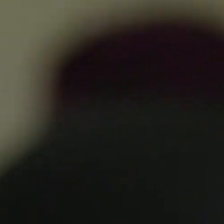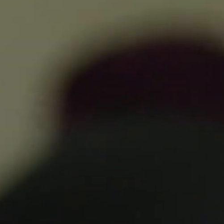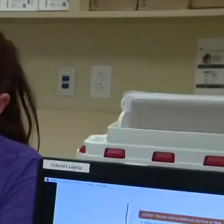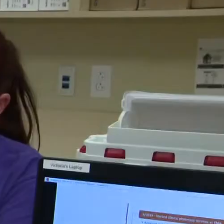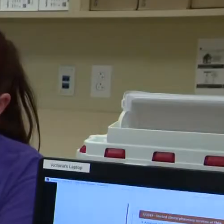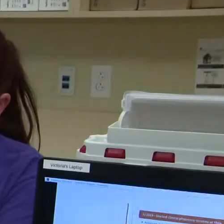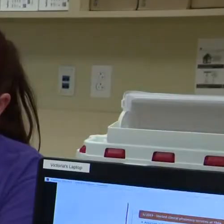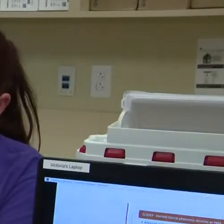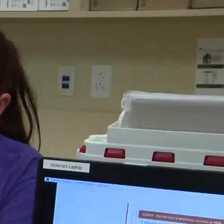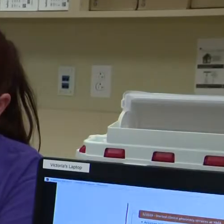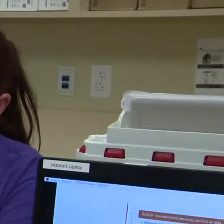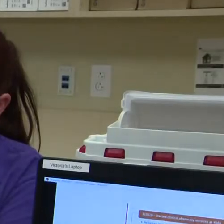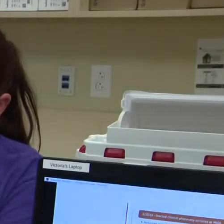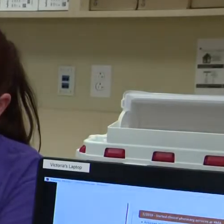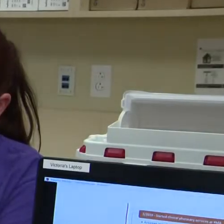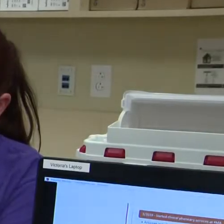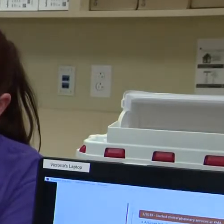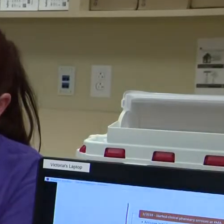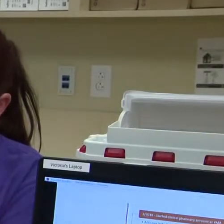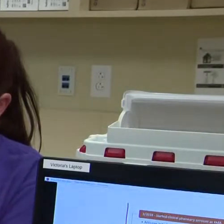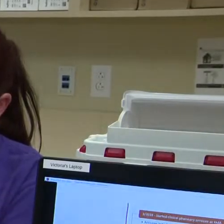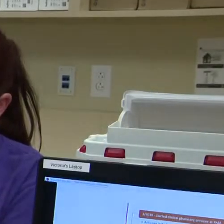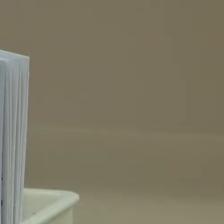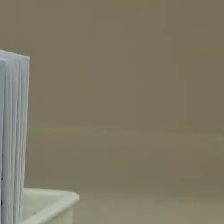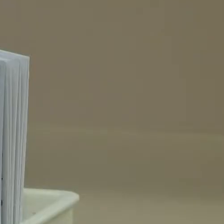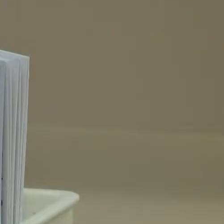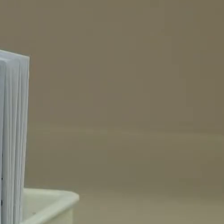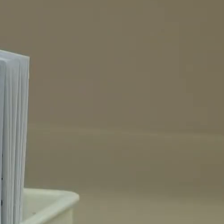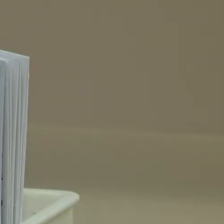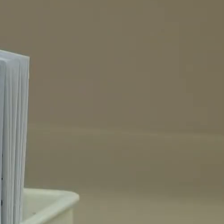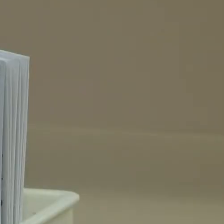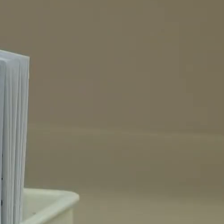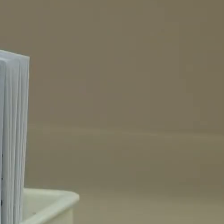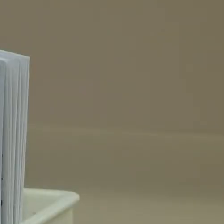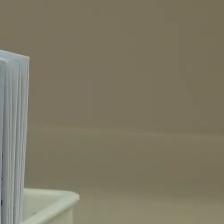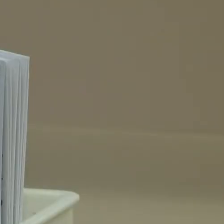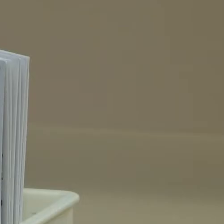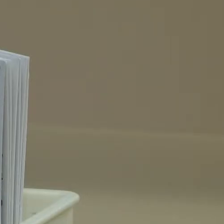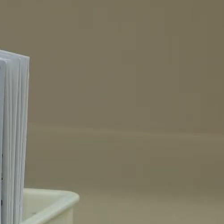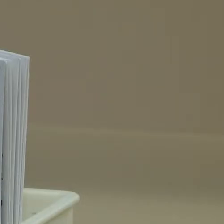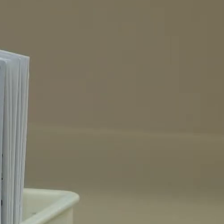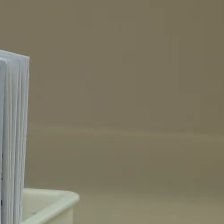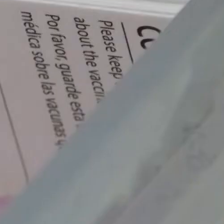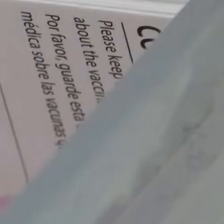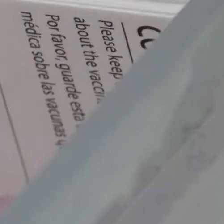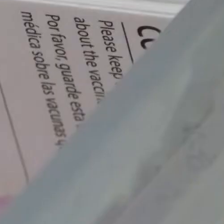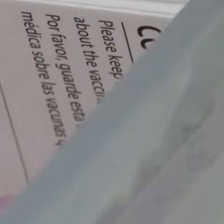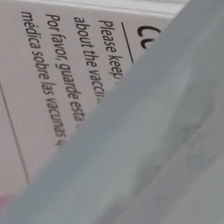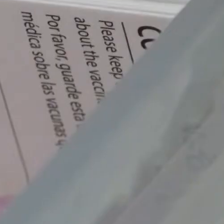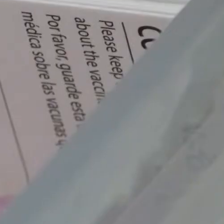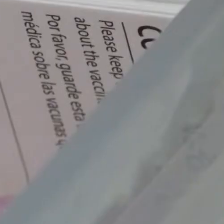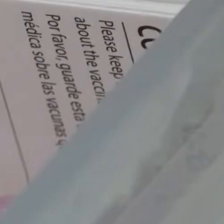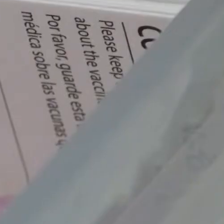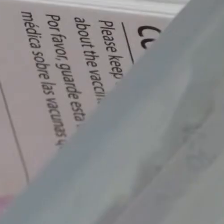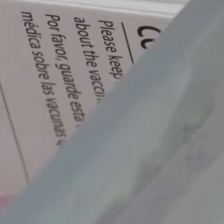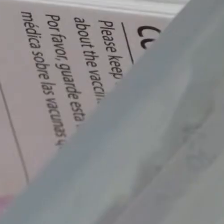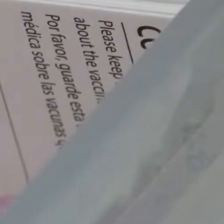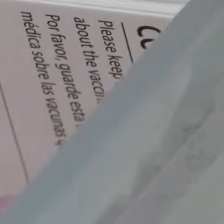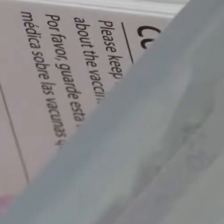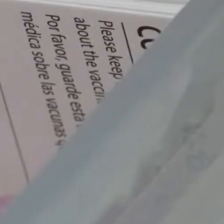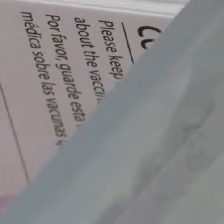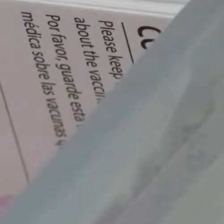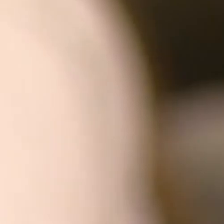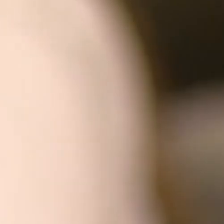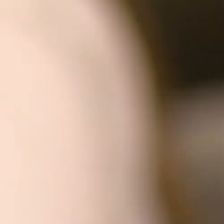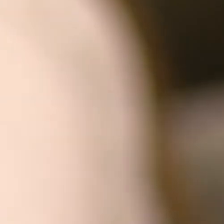booster shots. Anyone who got Johnson & Johnson should get a second dose. And for now, older, vulnerable, and people at a higher risk of